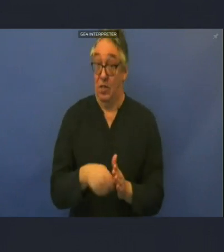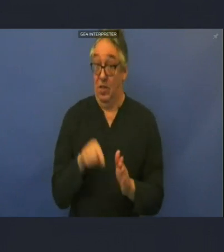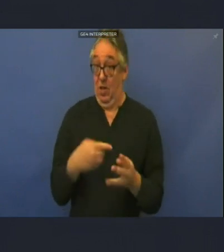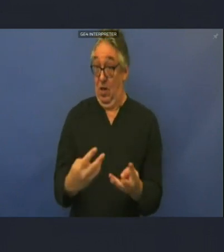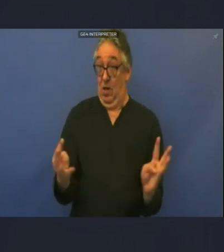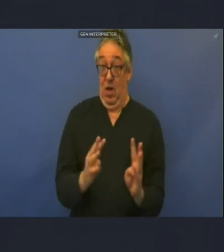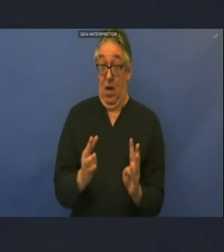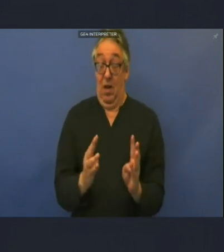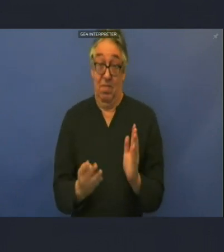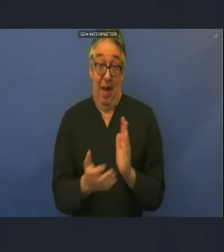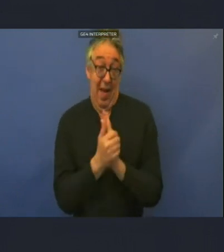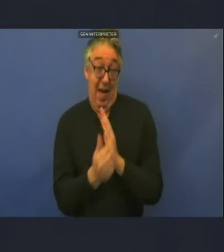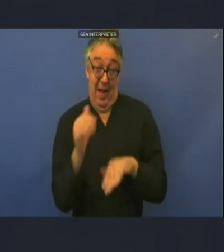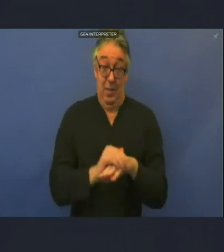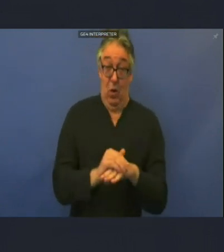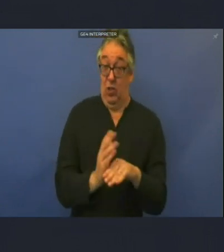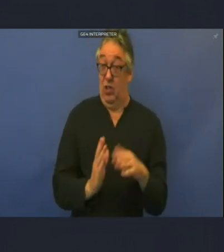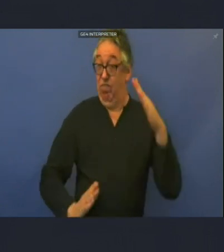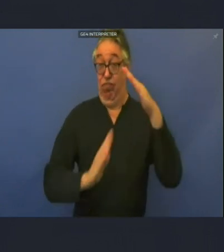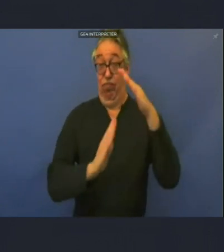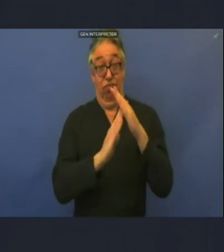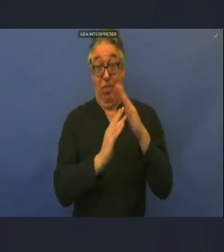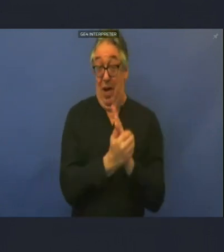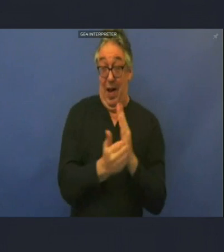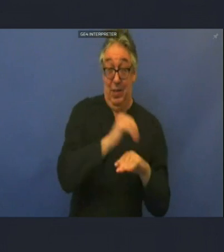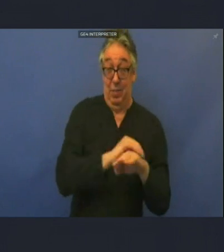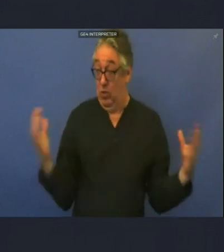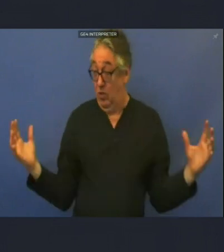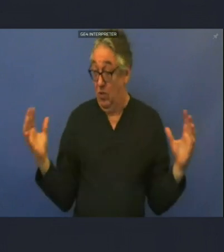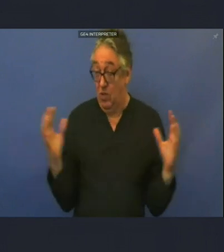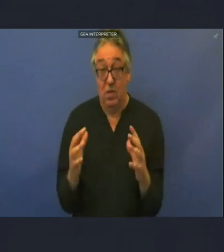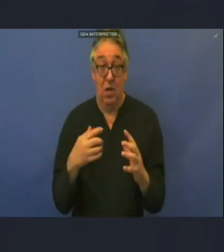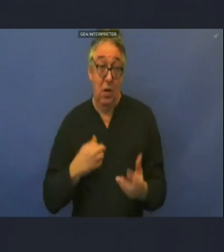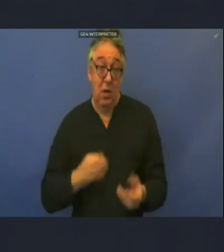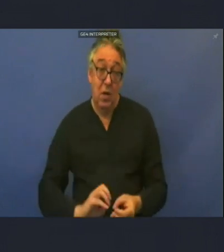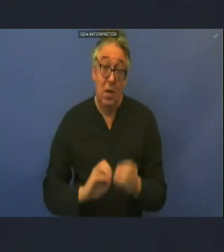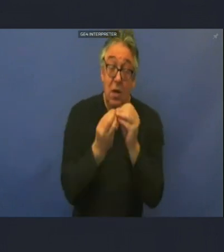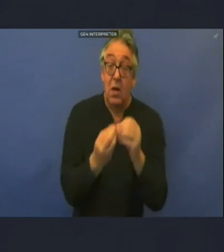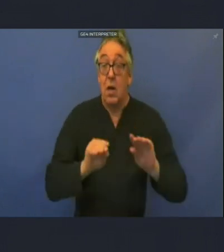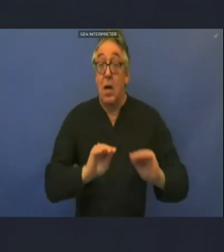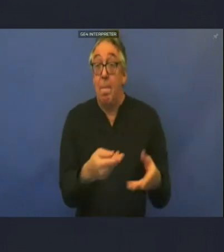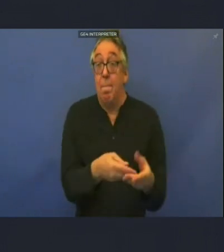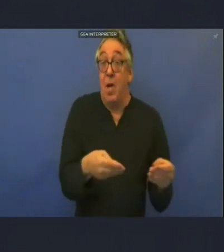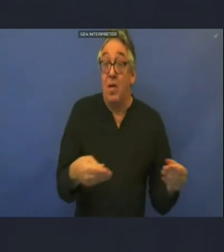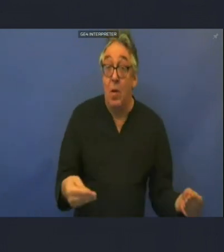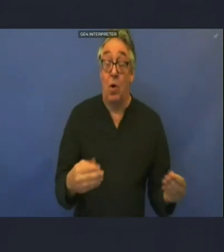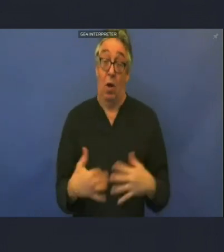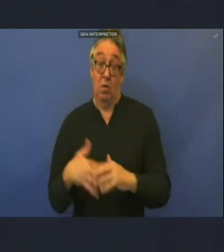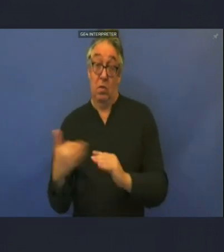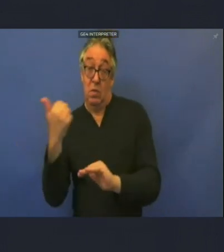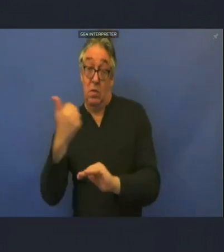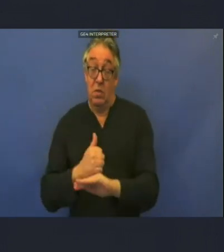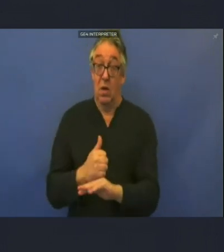developed educational materials, we developed a platform in different languages to provide